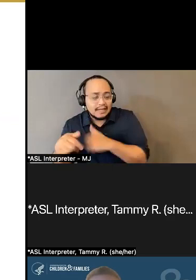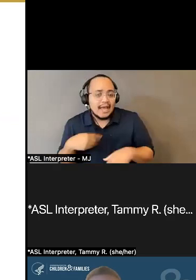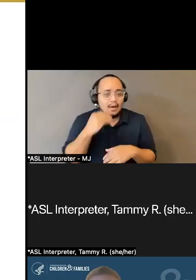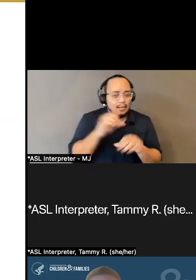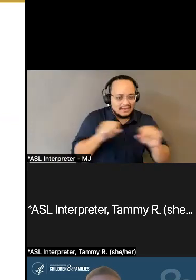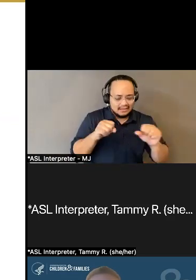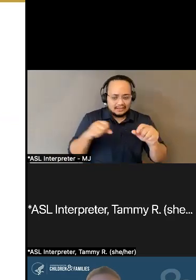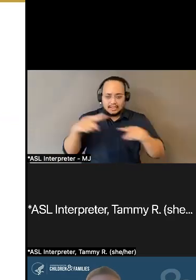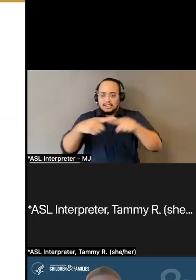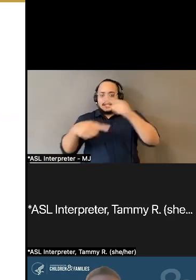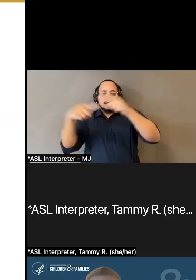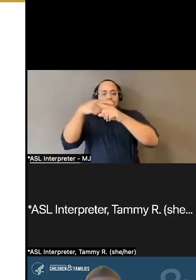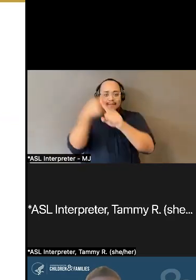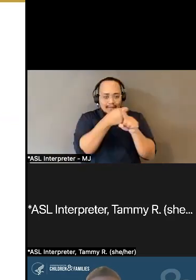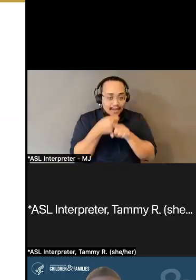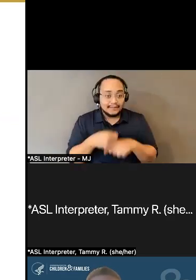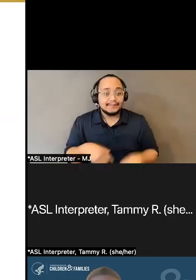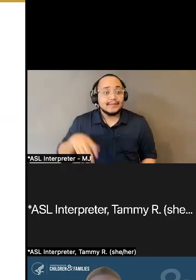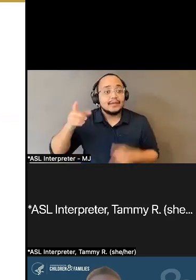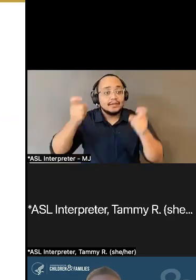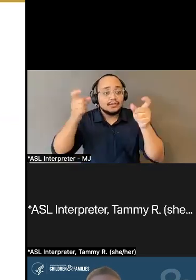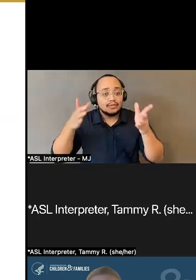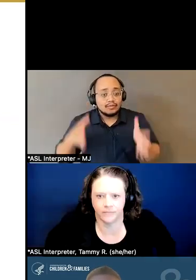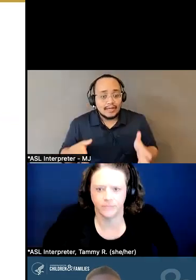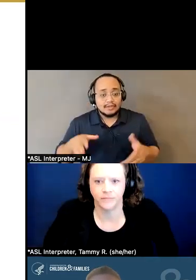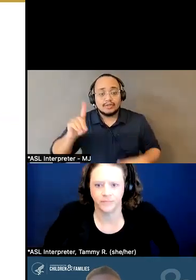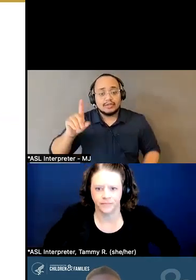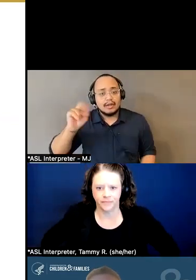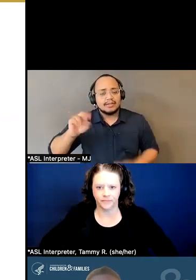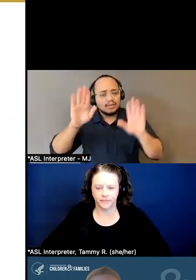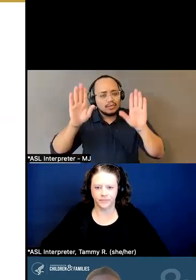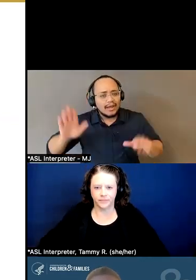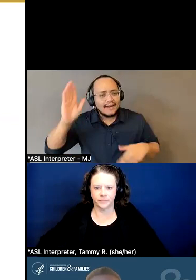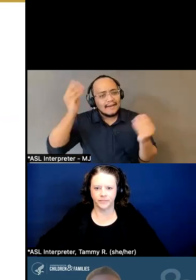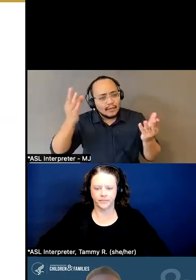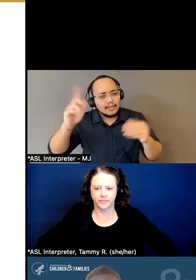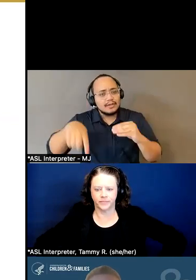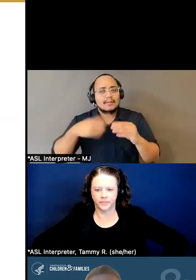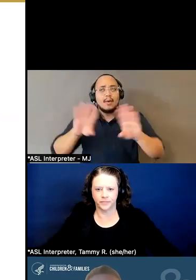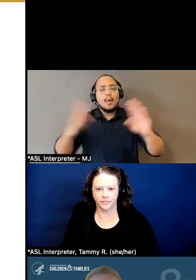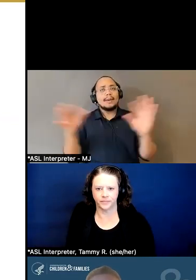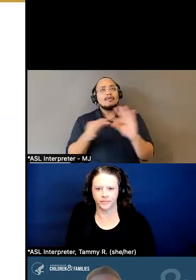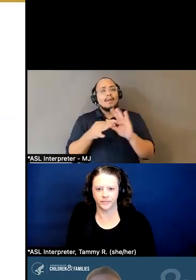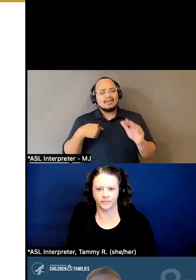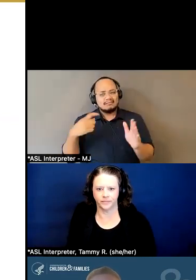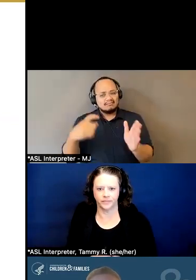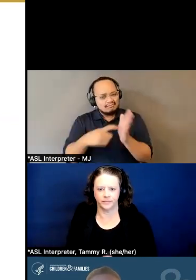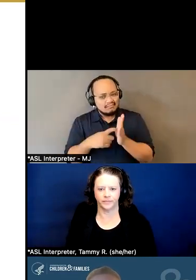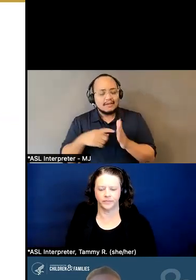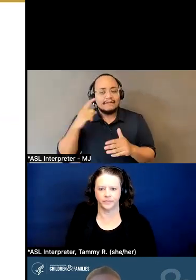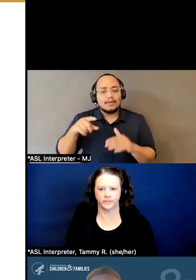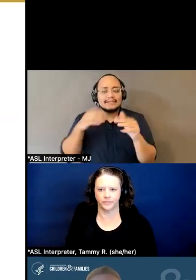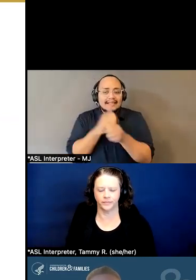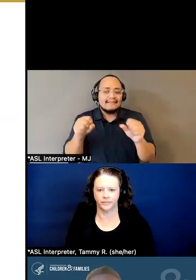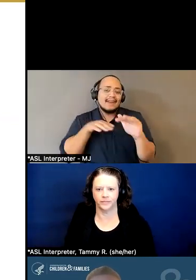Dawson provided a lot of great information in her opening remarks, and the need for safe, accessible, and affordable housing and the